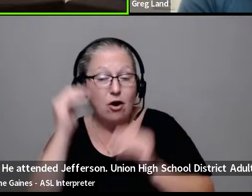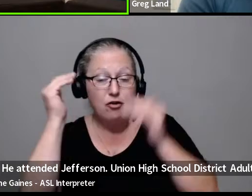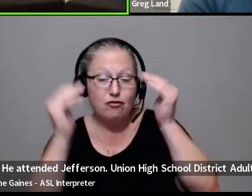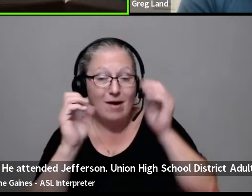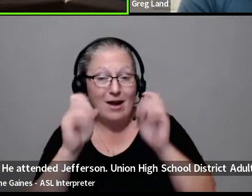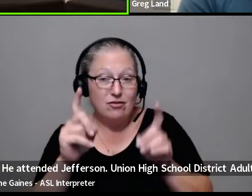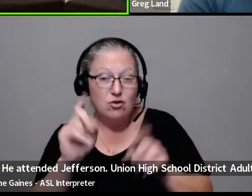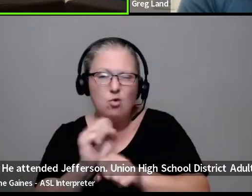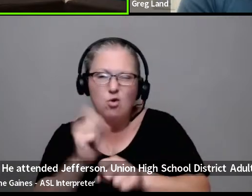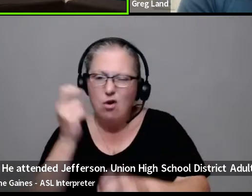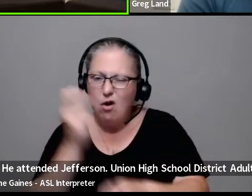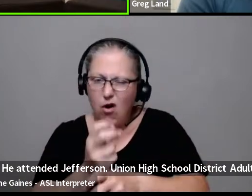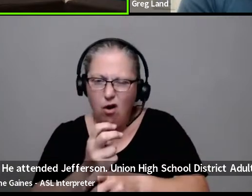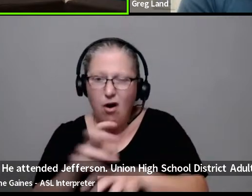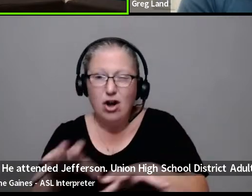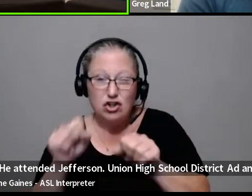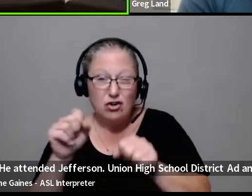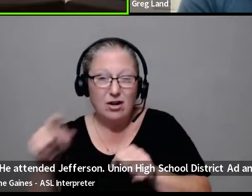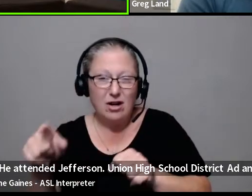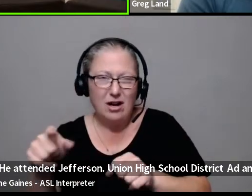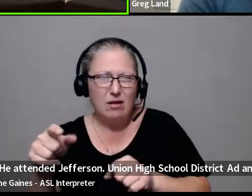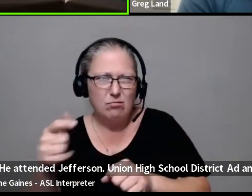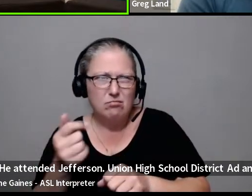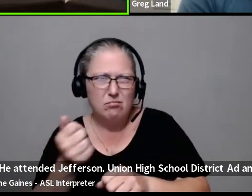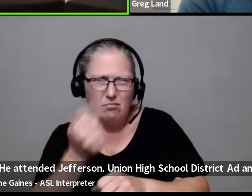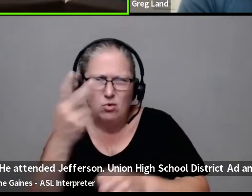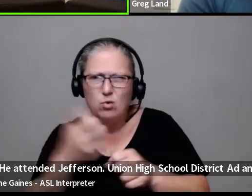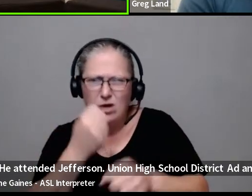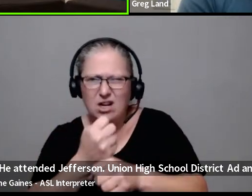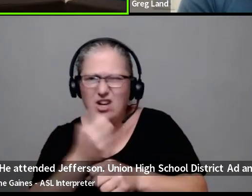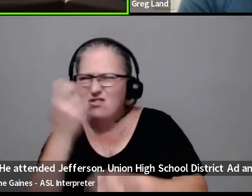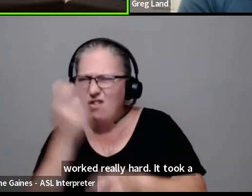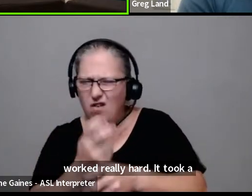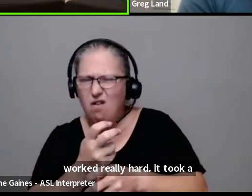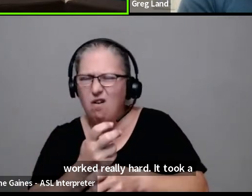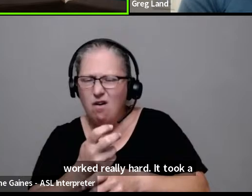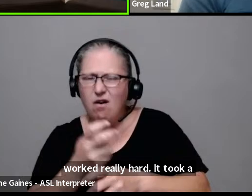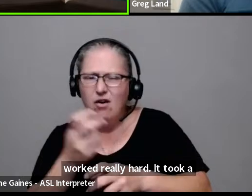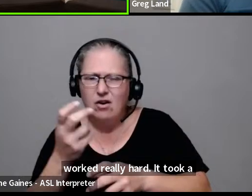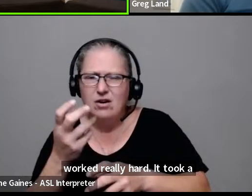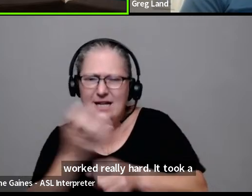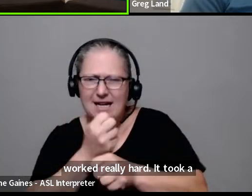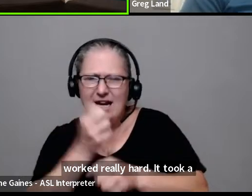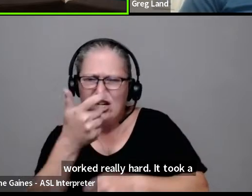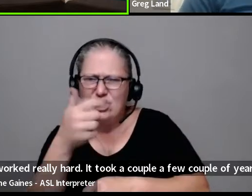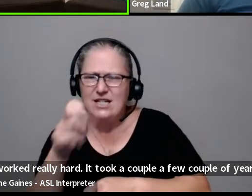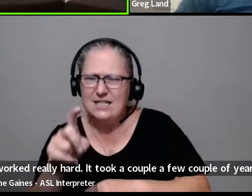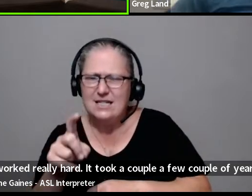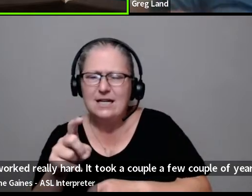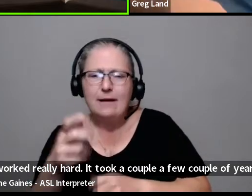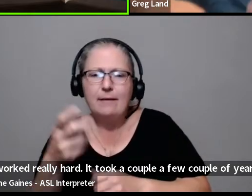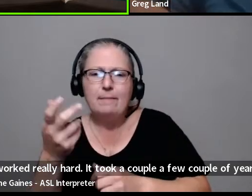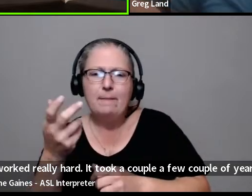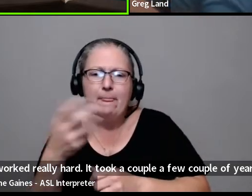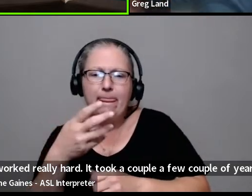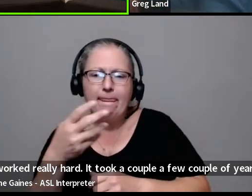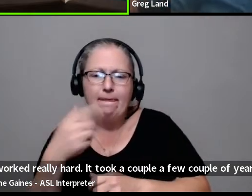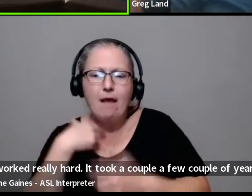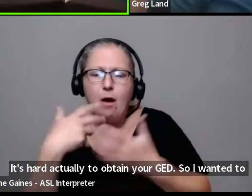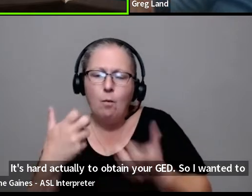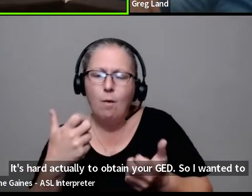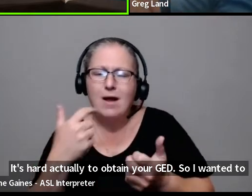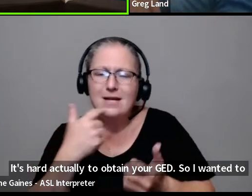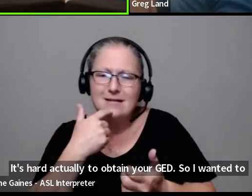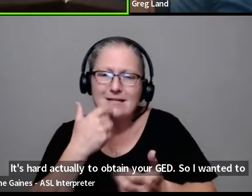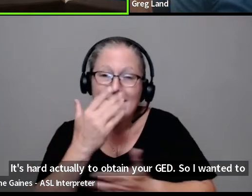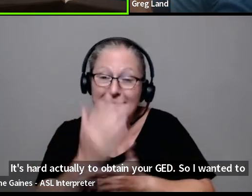and worked really hard. It took a couple of years. It's hard actually to obtain your GED. So I wanted to say